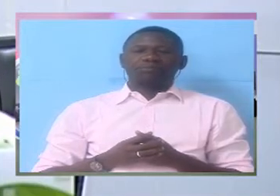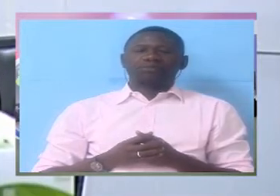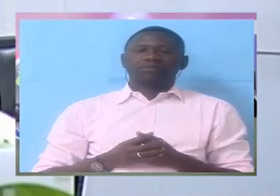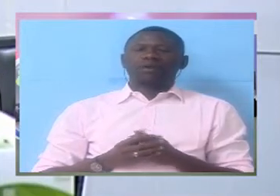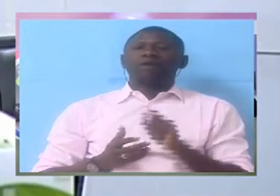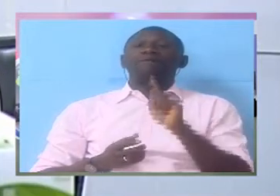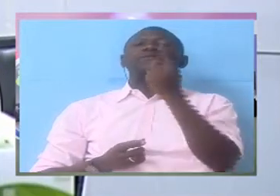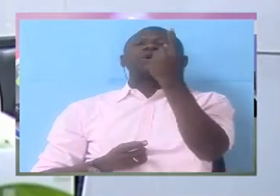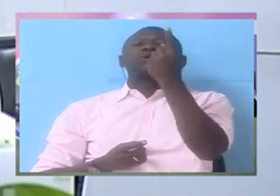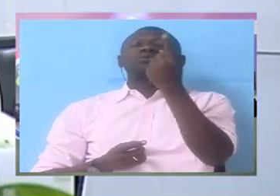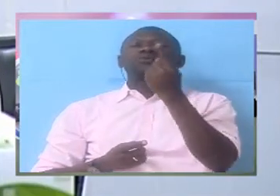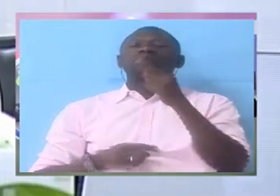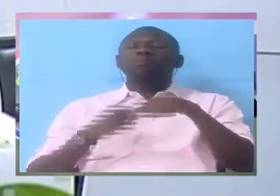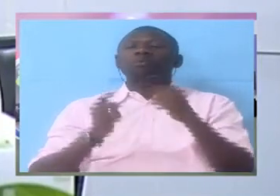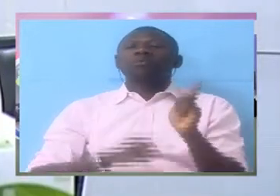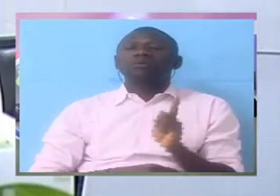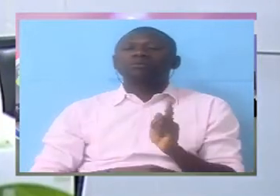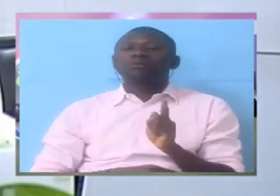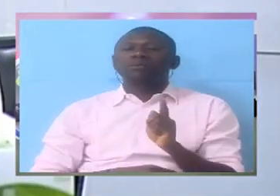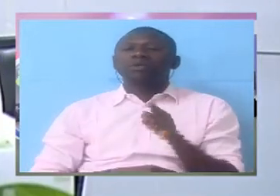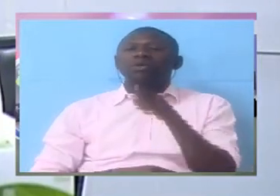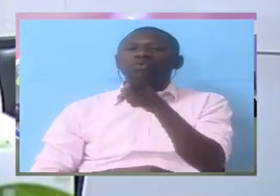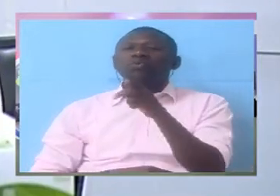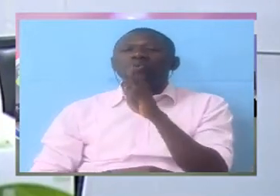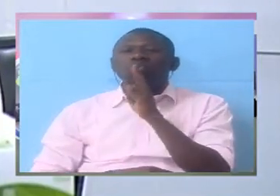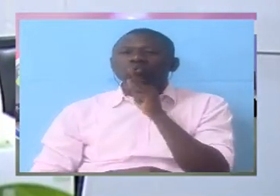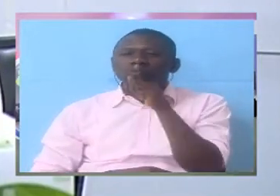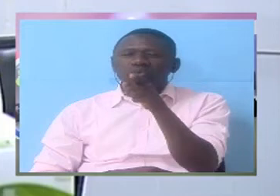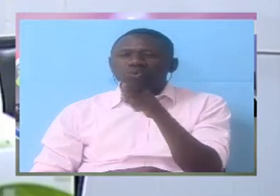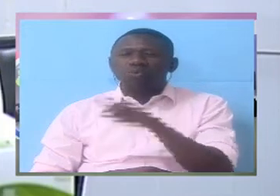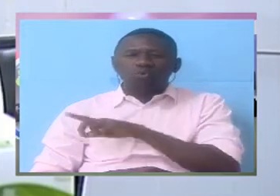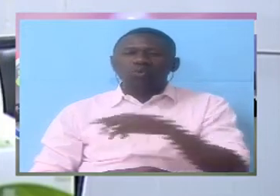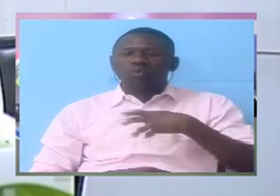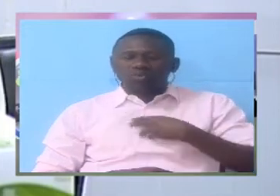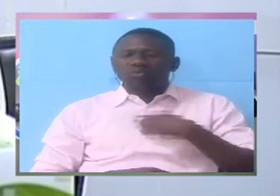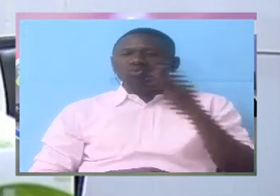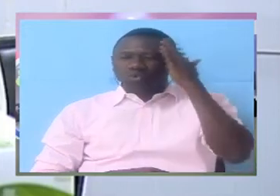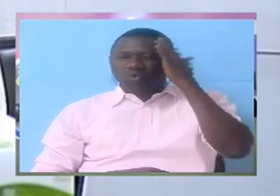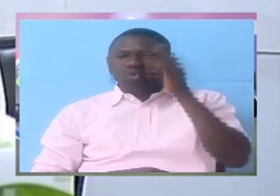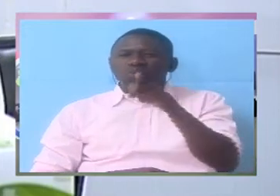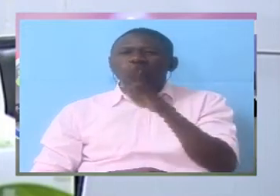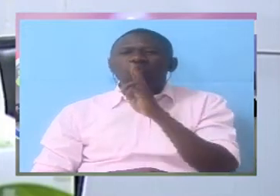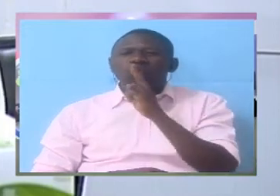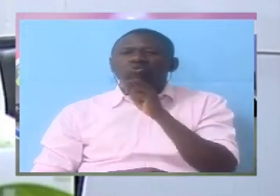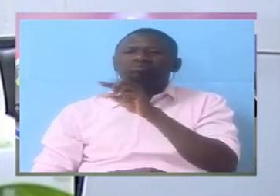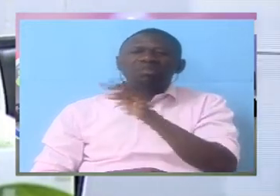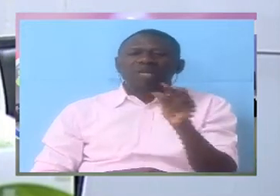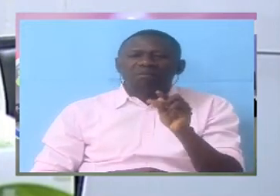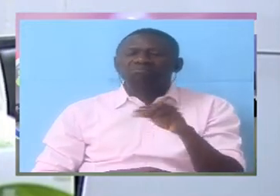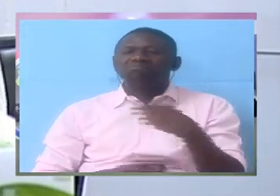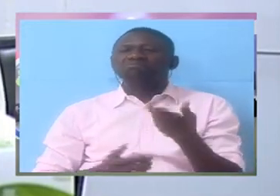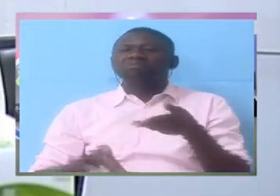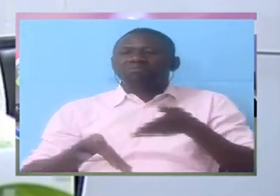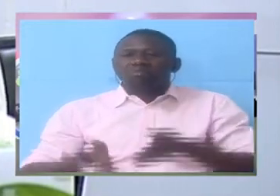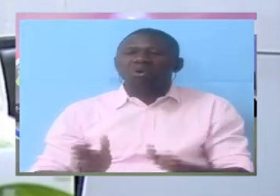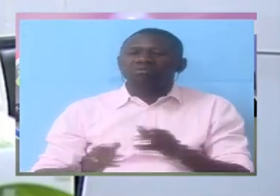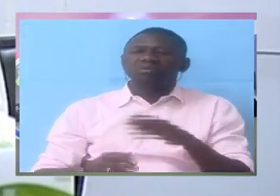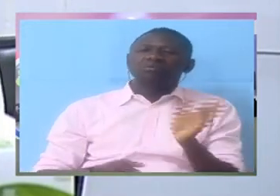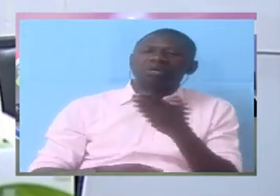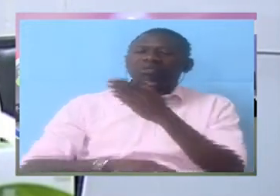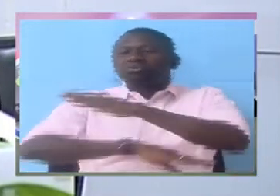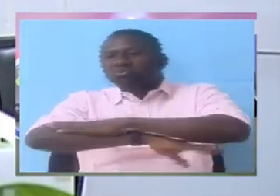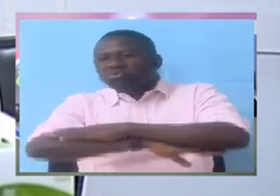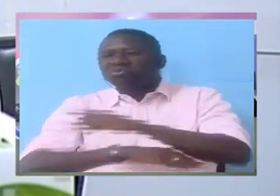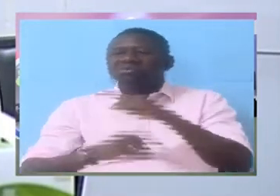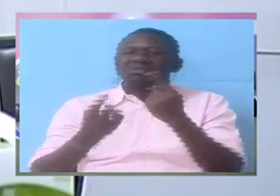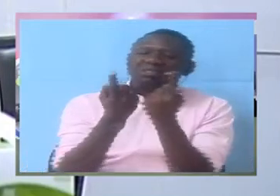The first would be your biographical information. We need to know who you are. Olo mba furola menna wala ita fam kunni wala kibaroti mbelafla